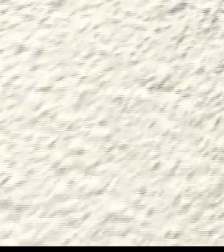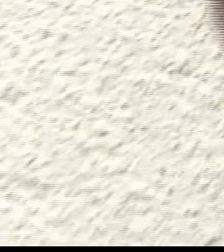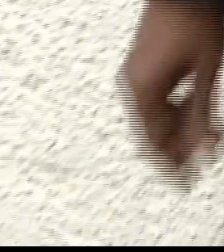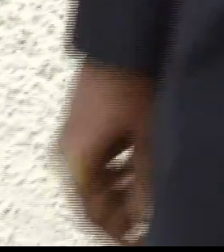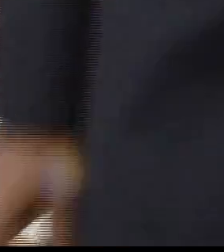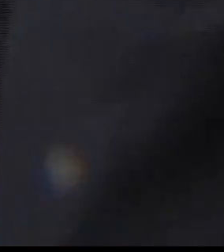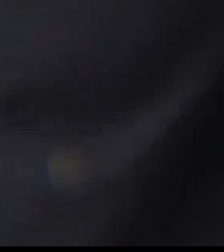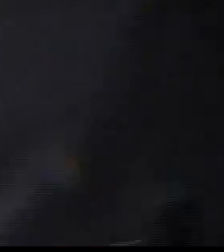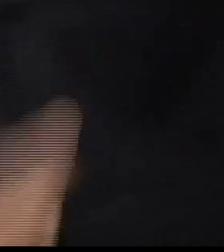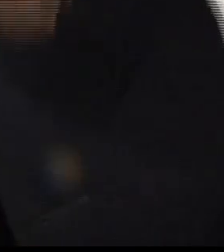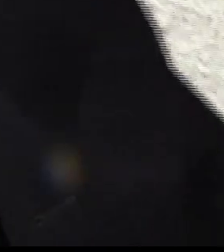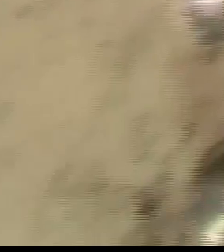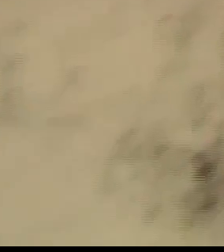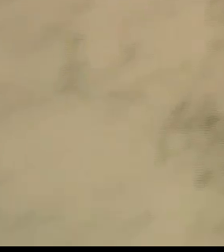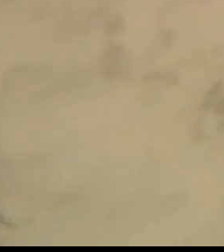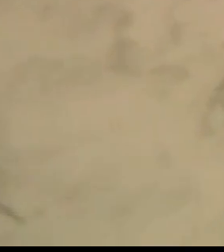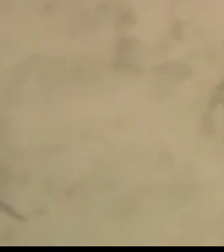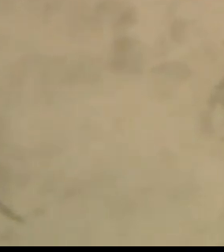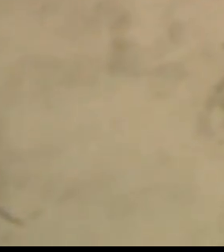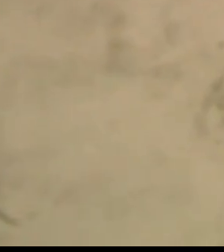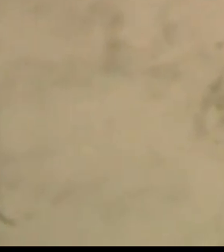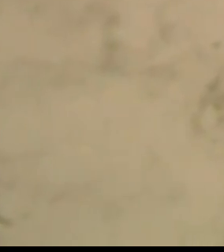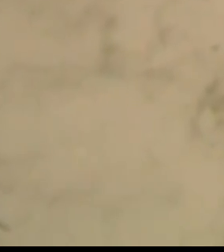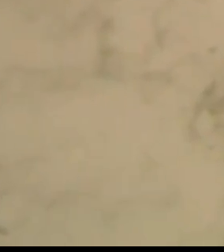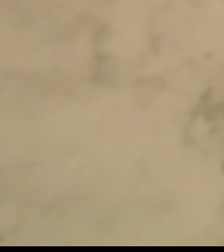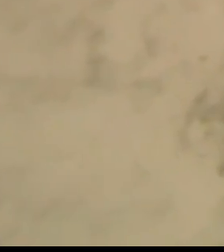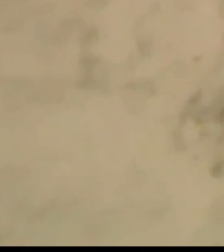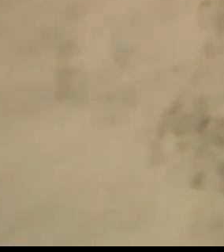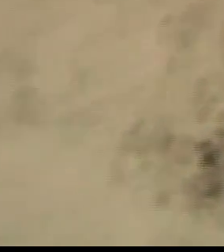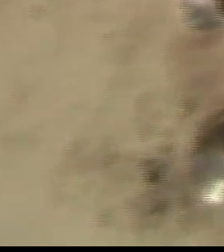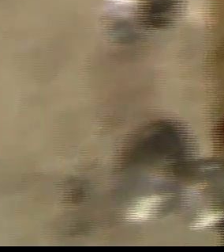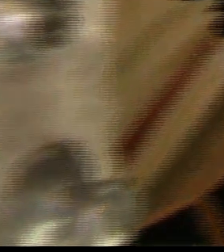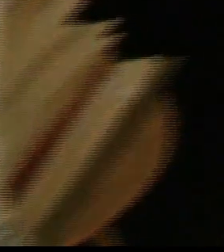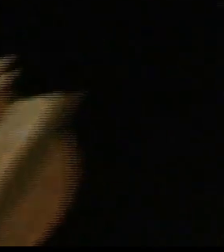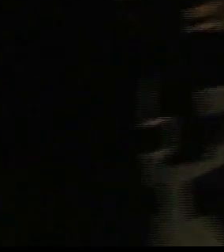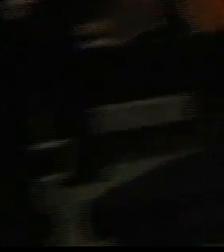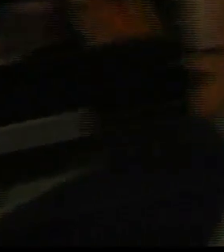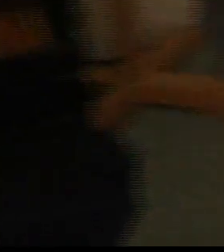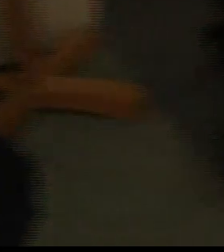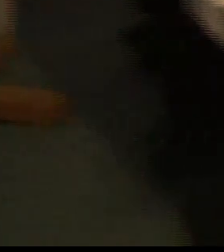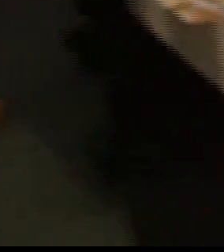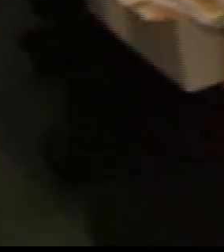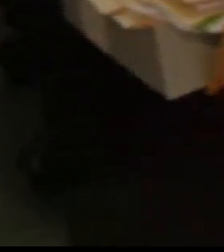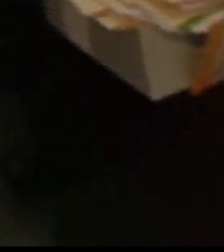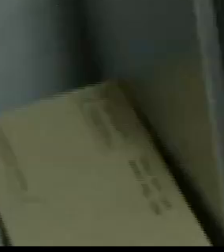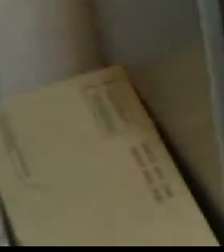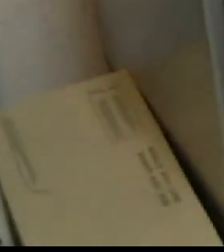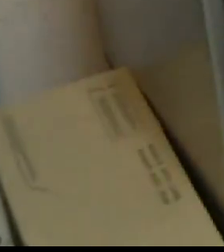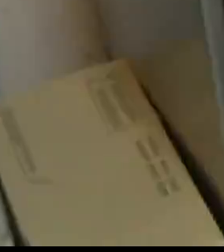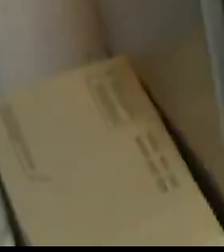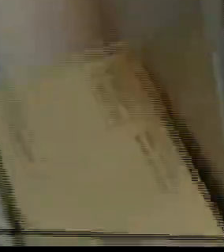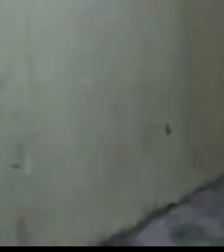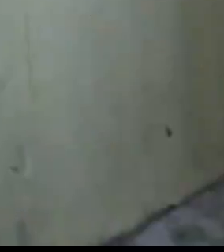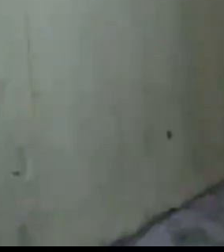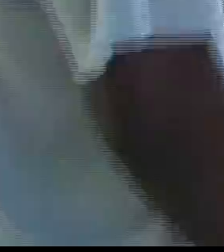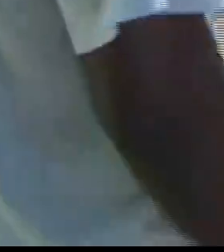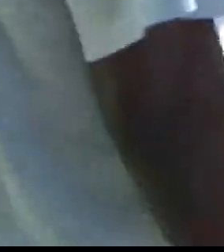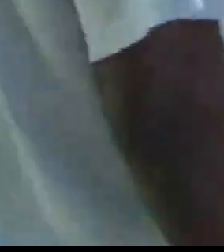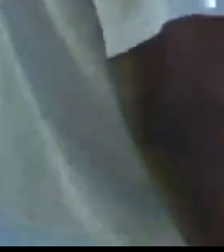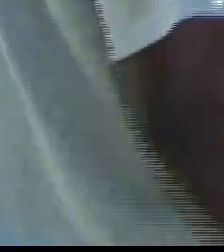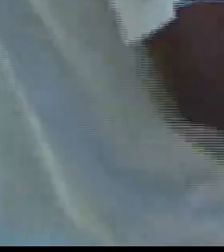Also ahead tonight, bandits break into the Haitian embassy. Ahead tonight, could this be linked to the weekend roundups?